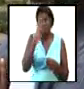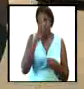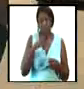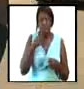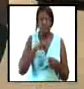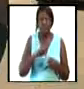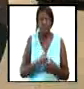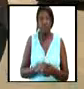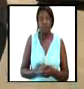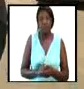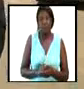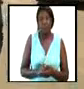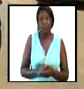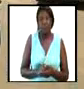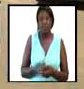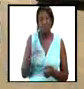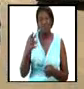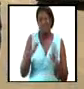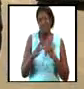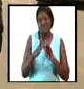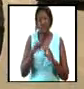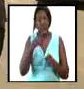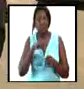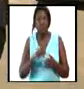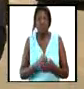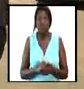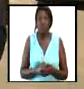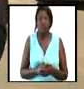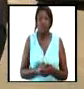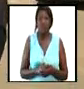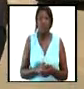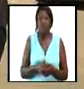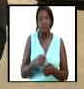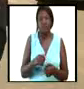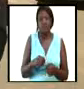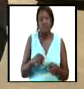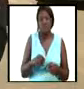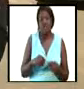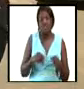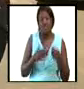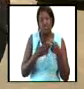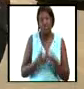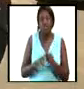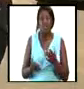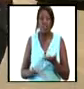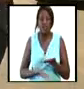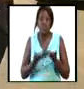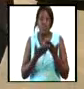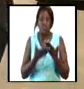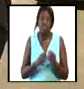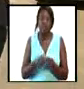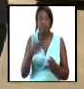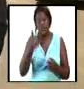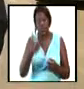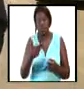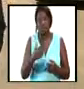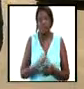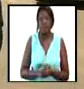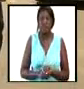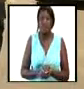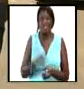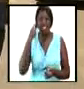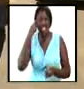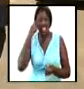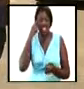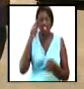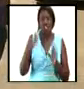effort. No, it's not that. I know you're trying to protect me, and I appreciate that, but I'm just